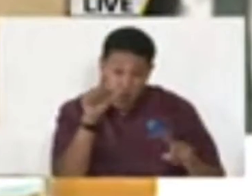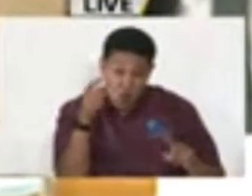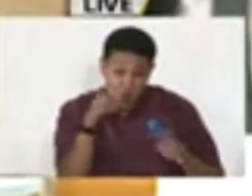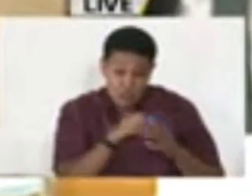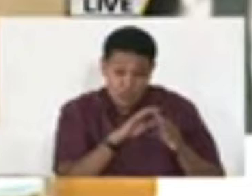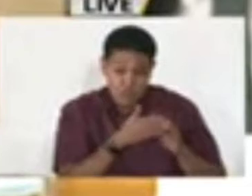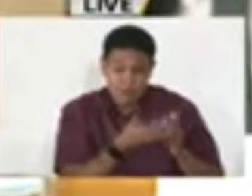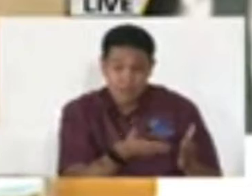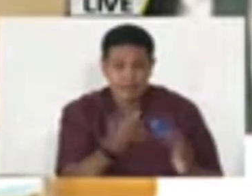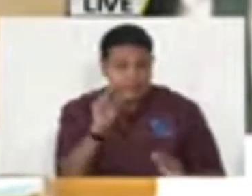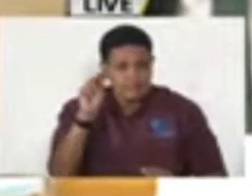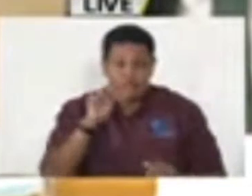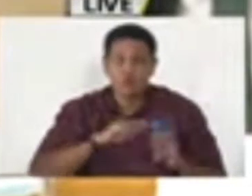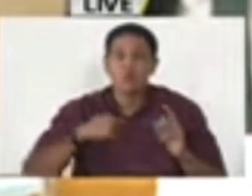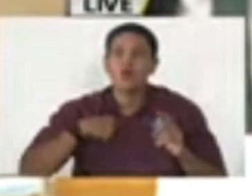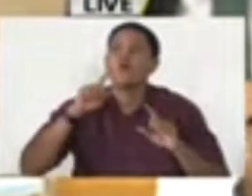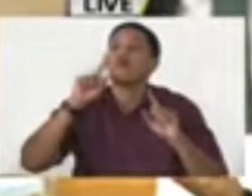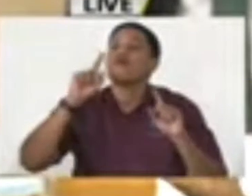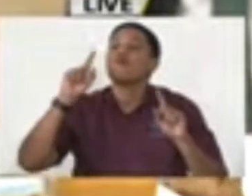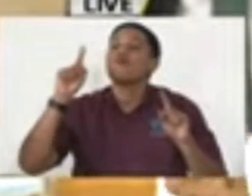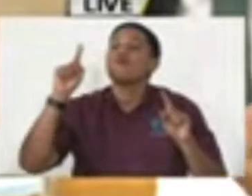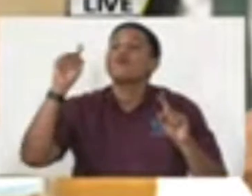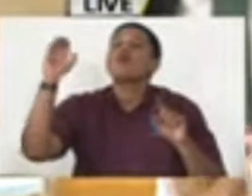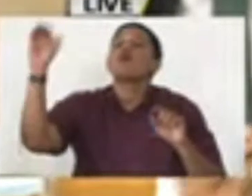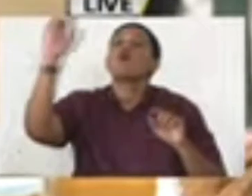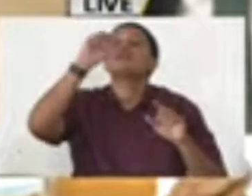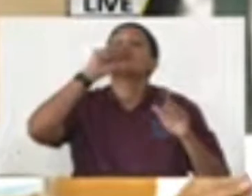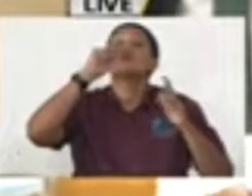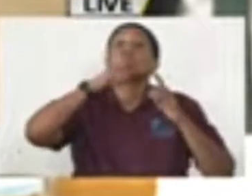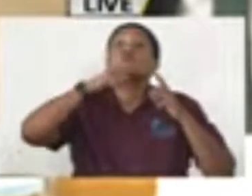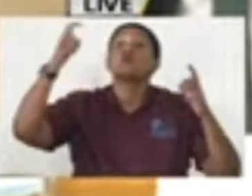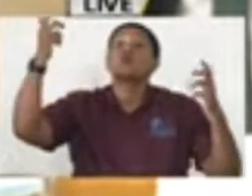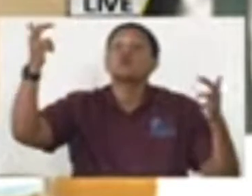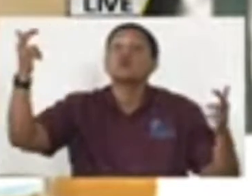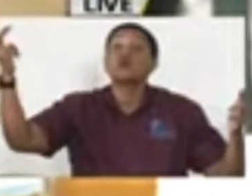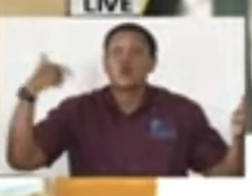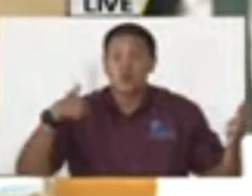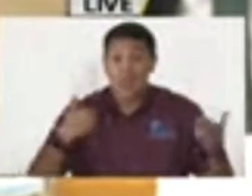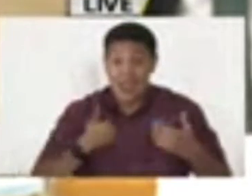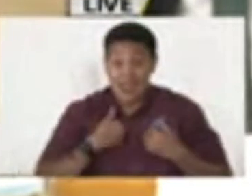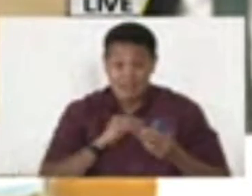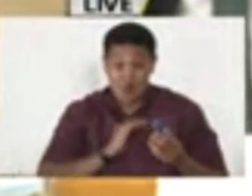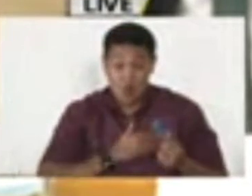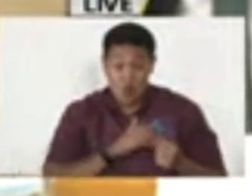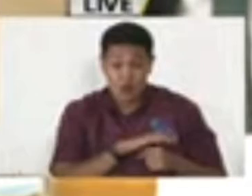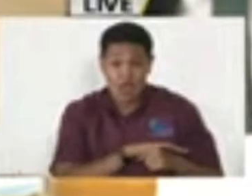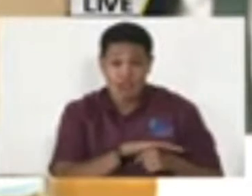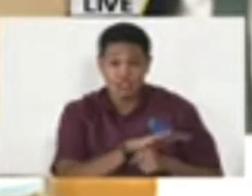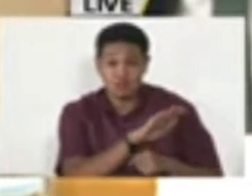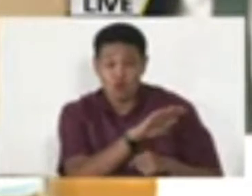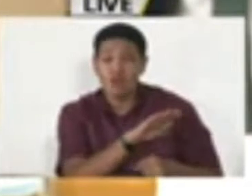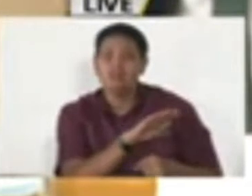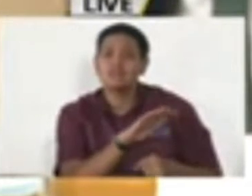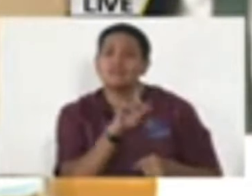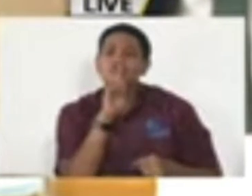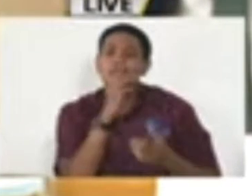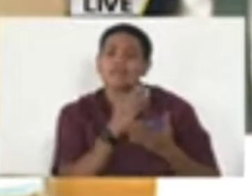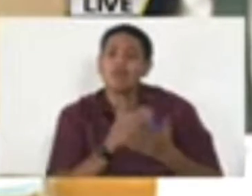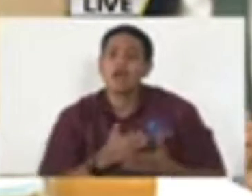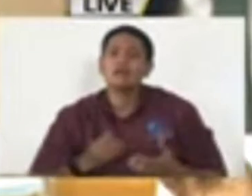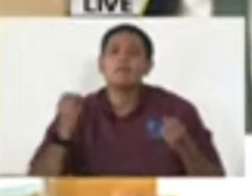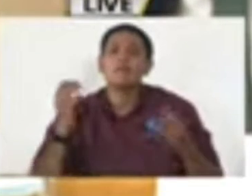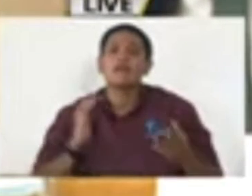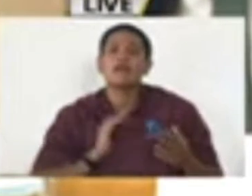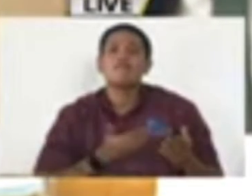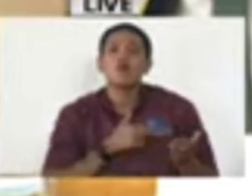Jamaica. We're calling on the huge resource that we have in our diaspora. In fact, Madam Speaker, many of